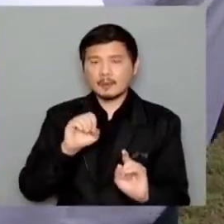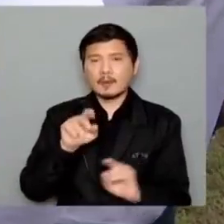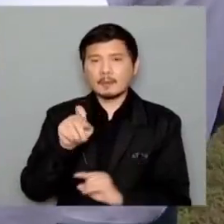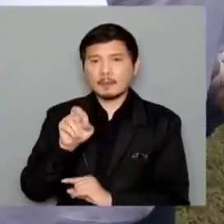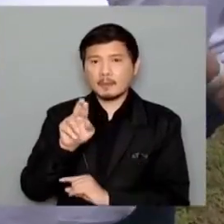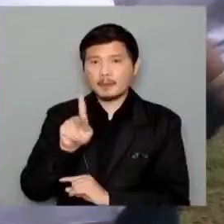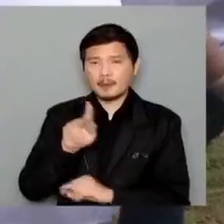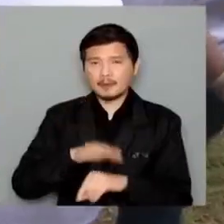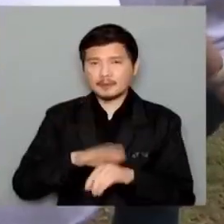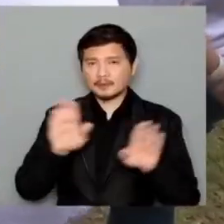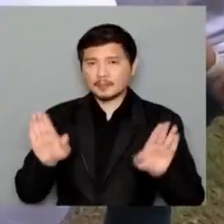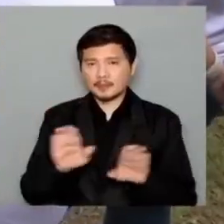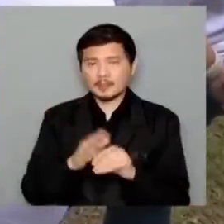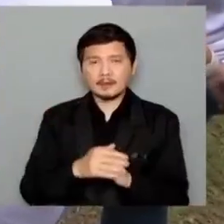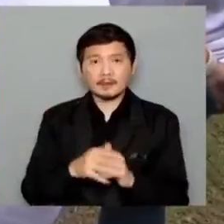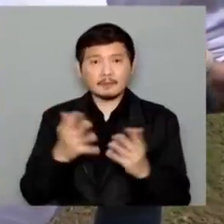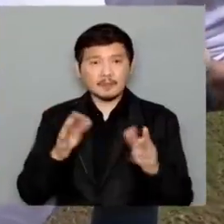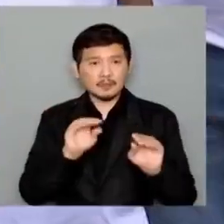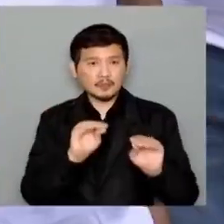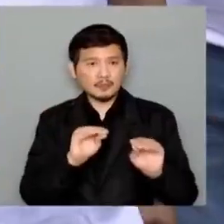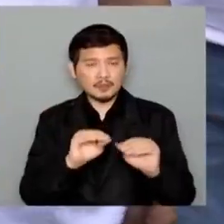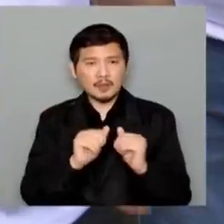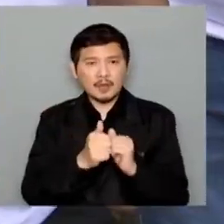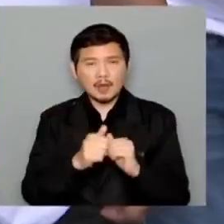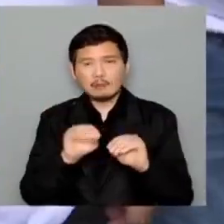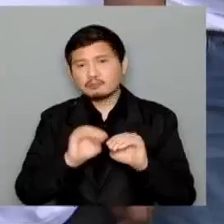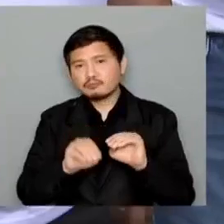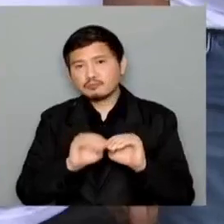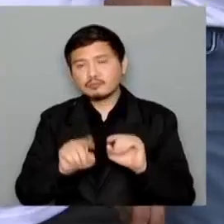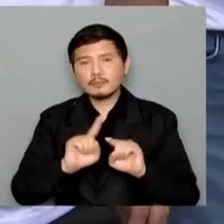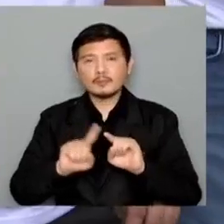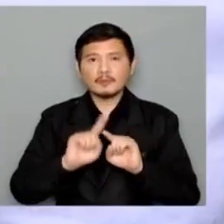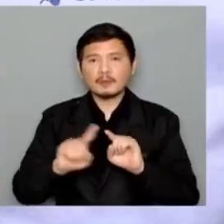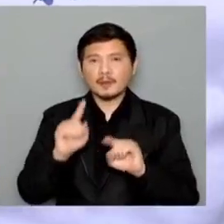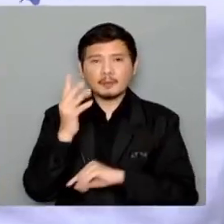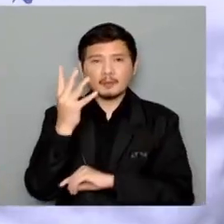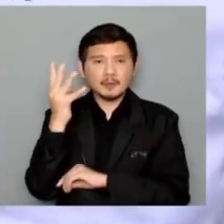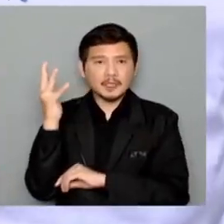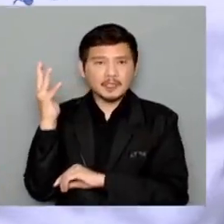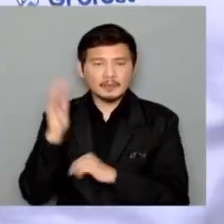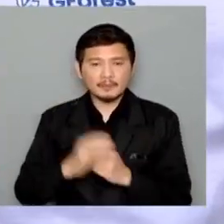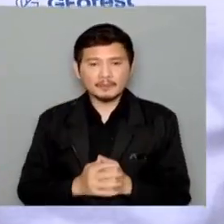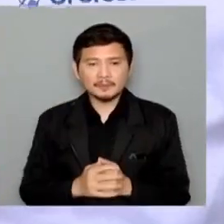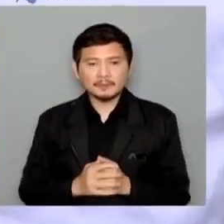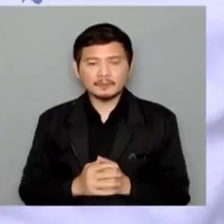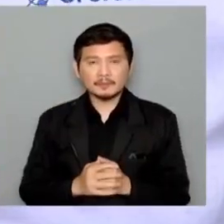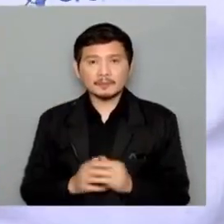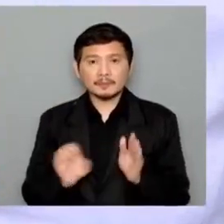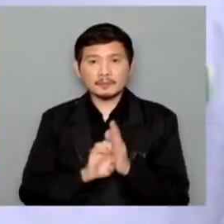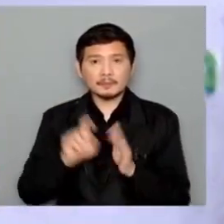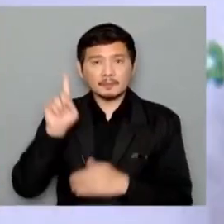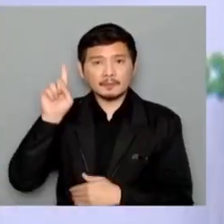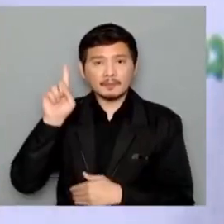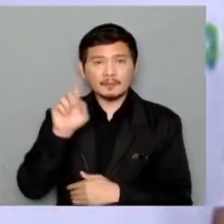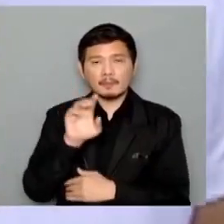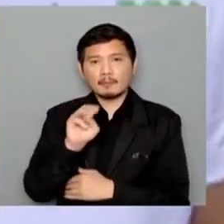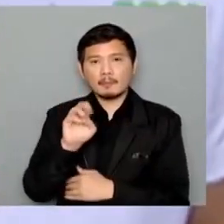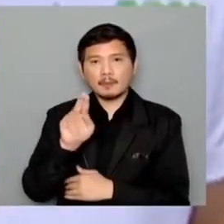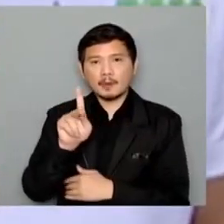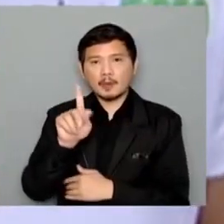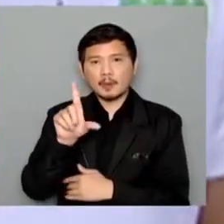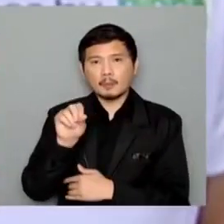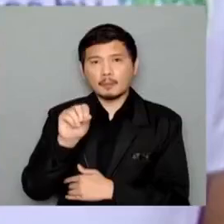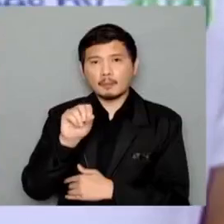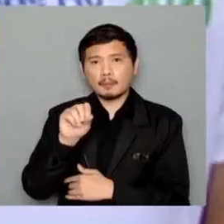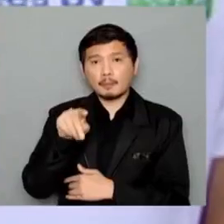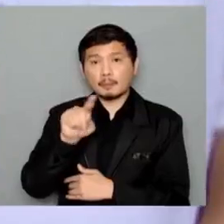how to plant lago or the broadleaf tree. Among them were ABS-CBN Corporation Chairman Mark Lopez, ABS-CBN